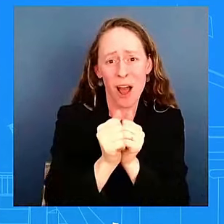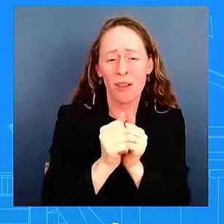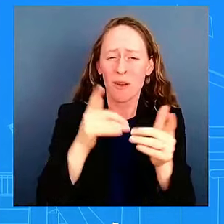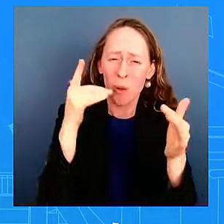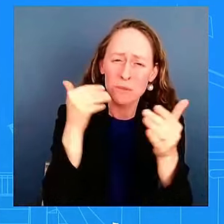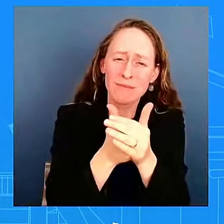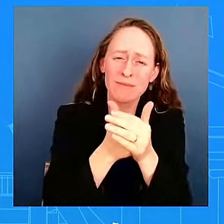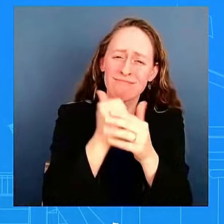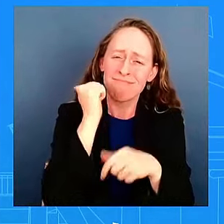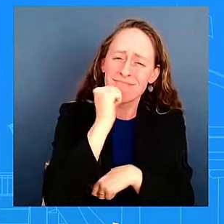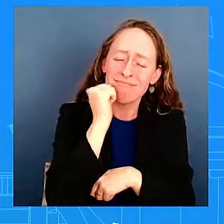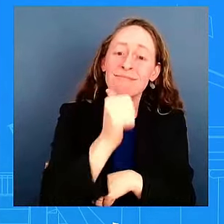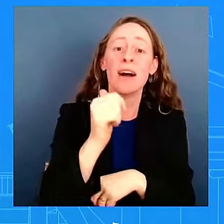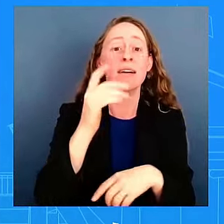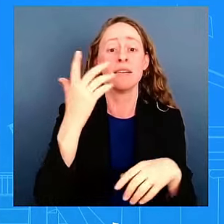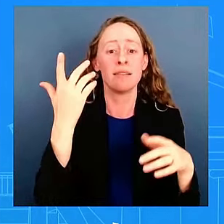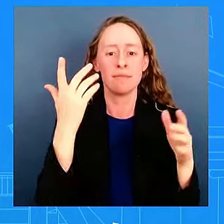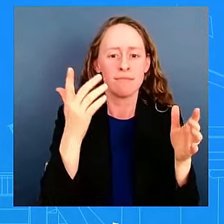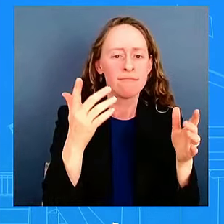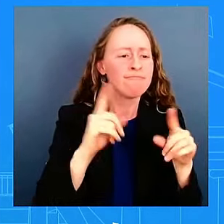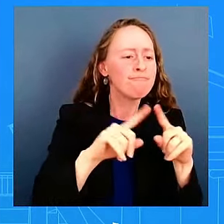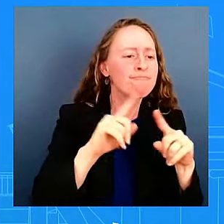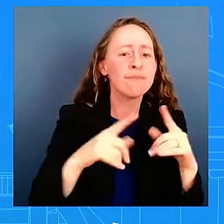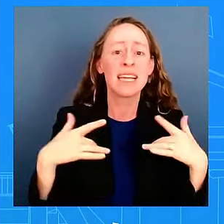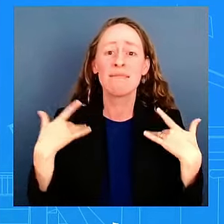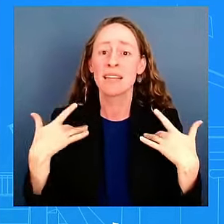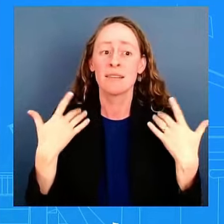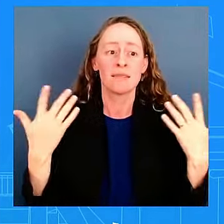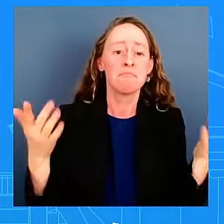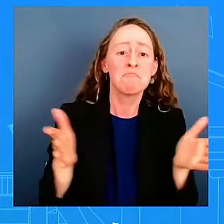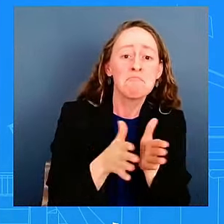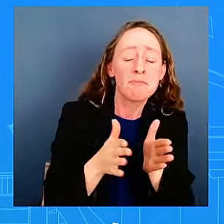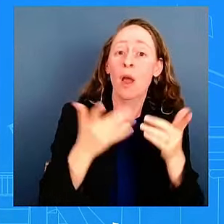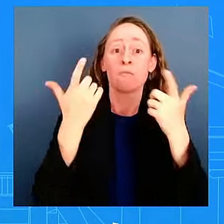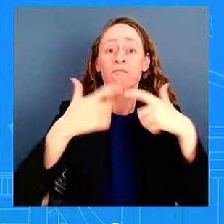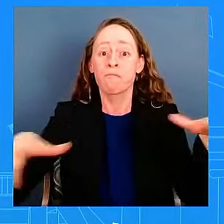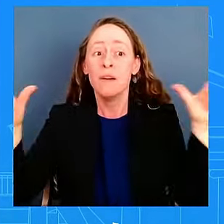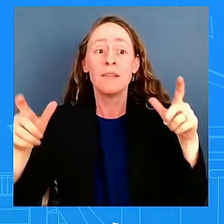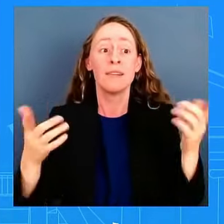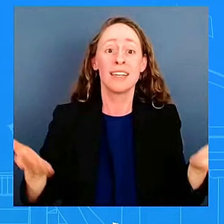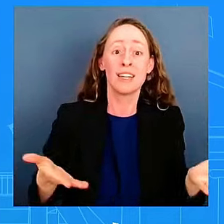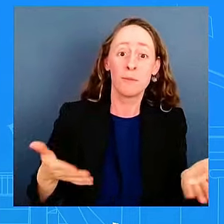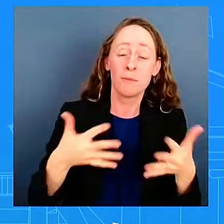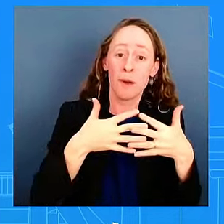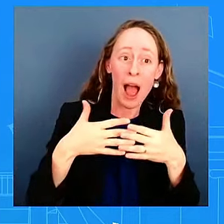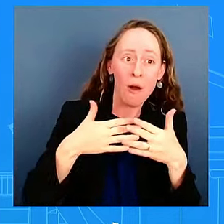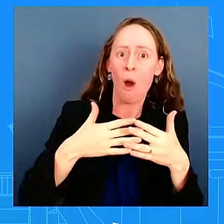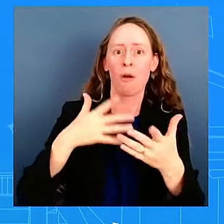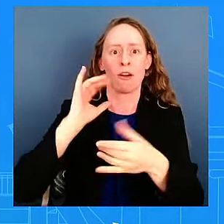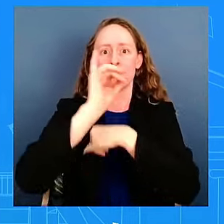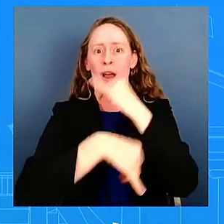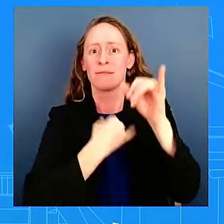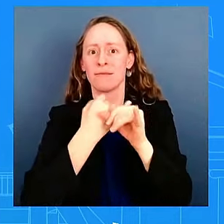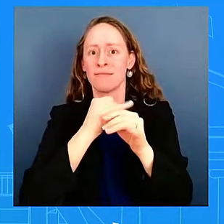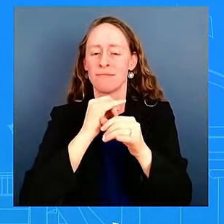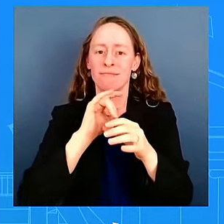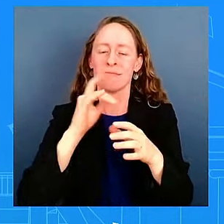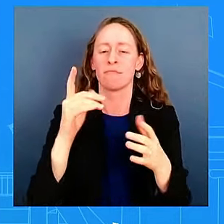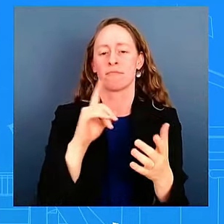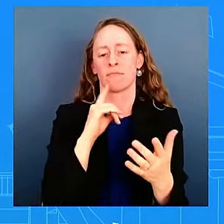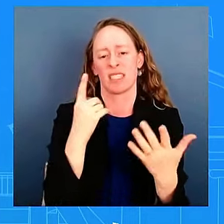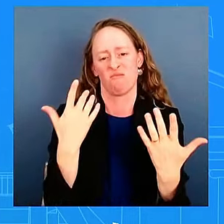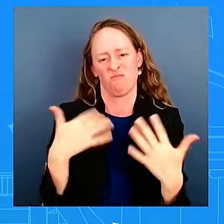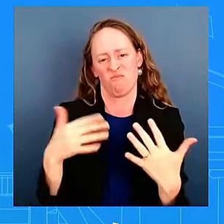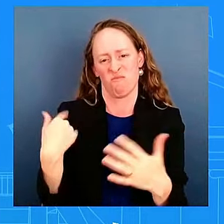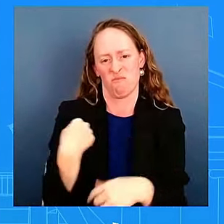and foreign. I want this room and the many members of the WHCA to know that you have had a trusted